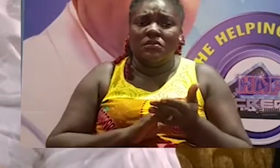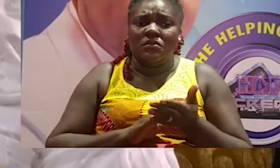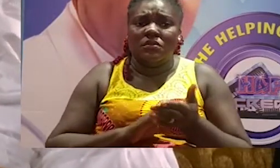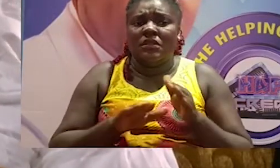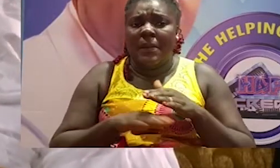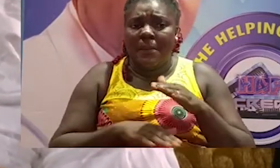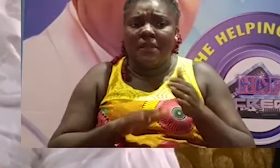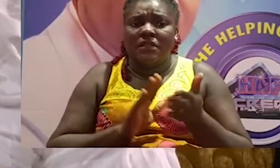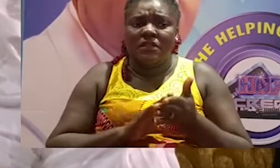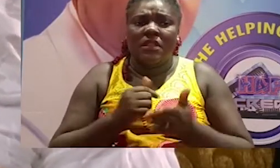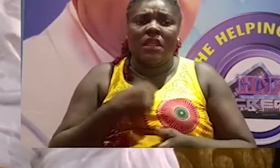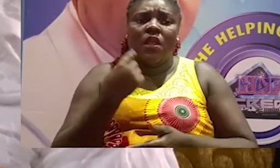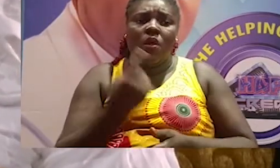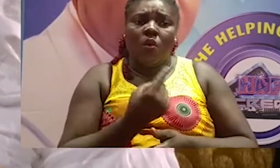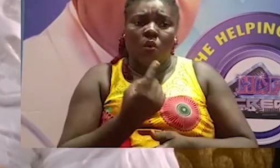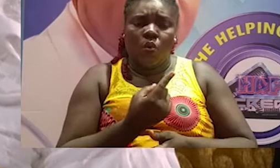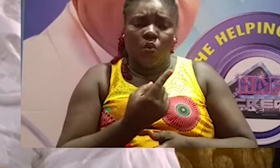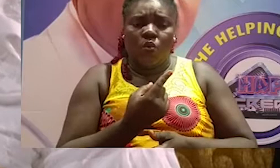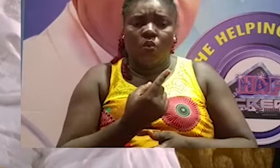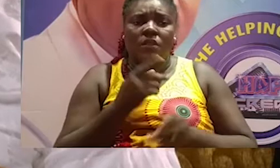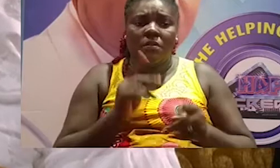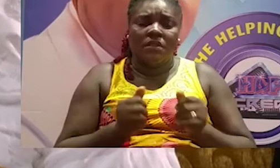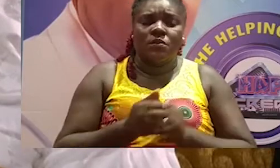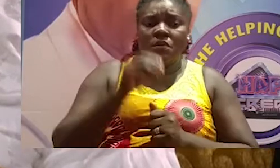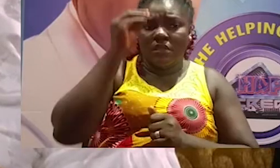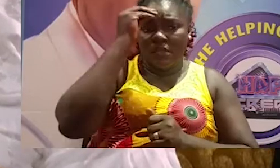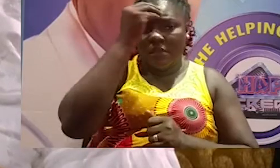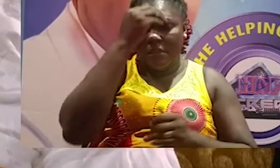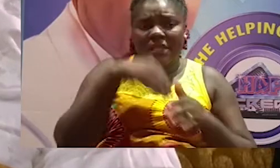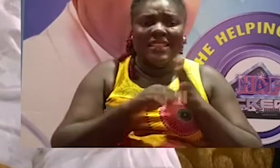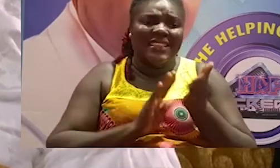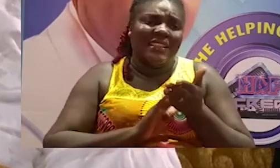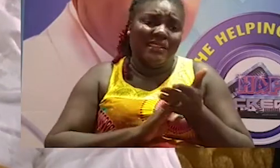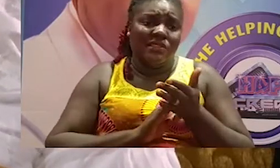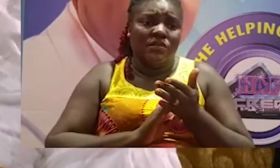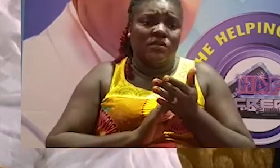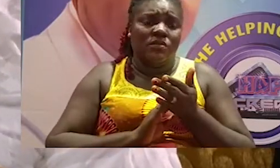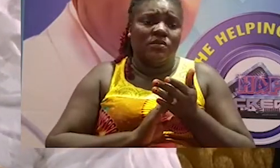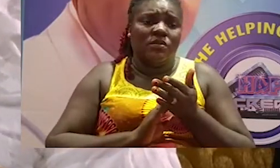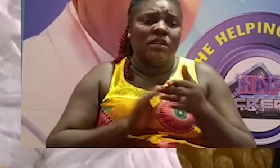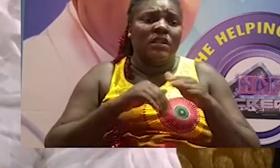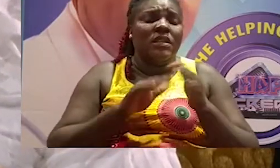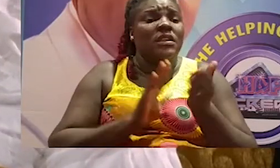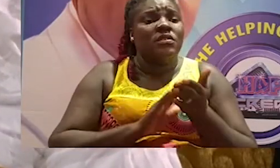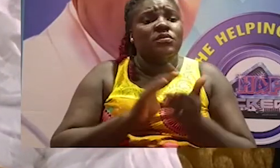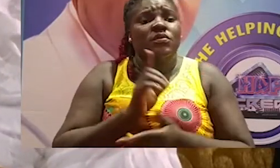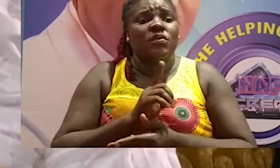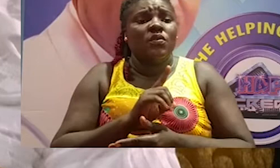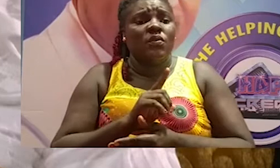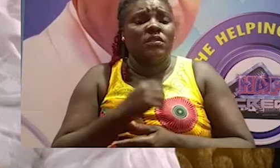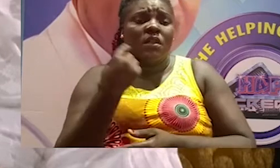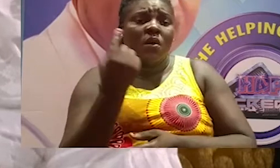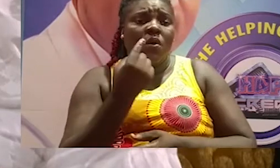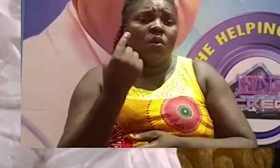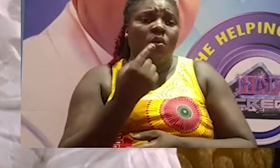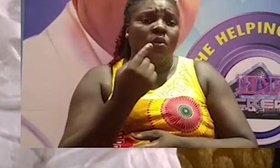with albinism in the whole of the school. Wow. So, you know, in a school where you are the only one with